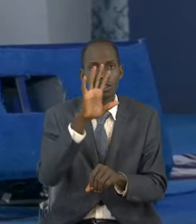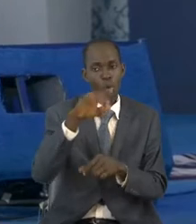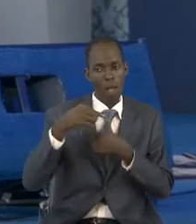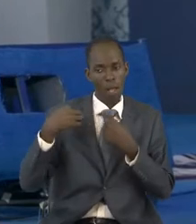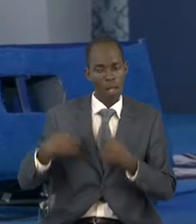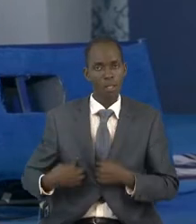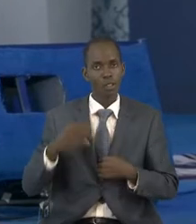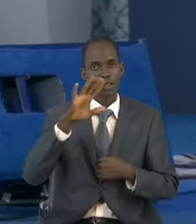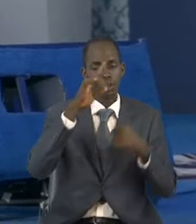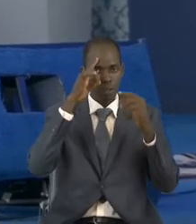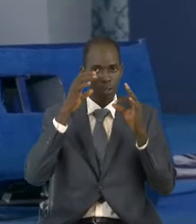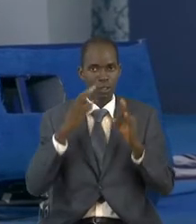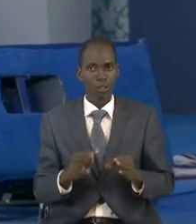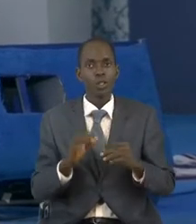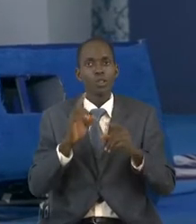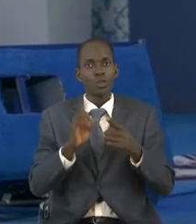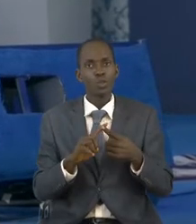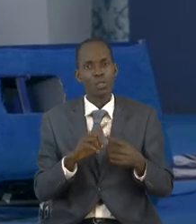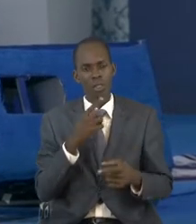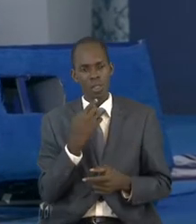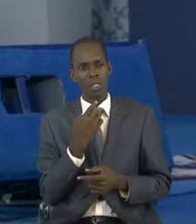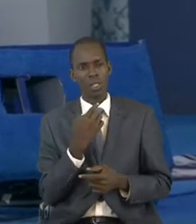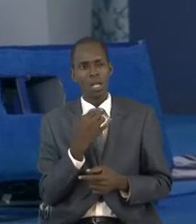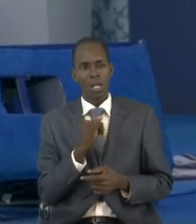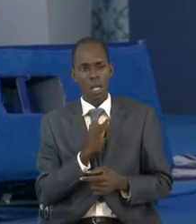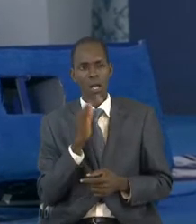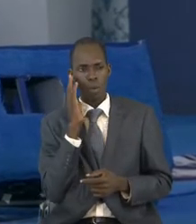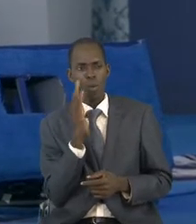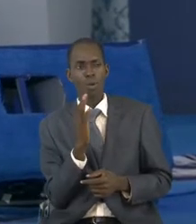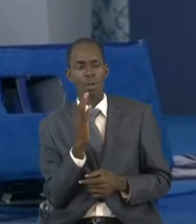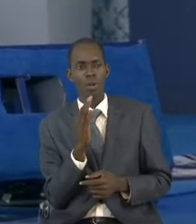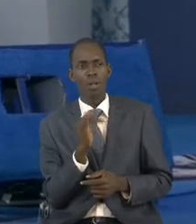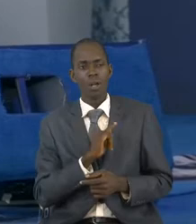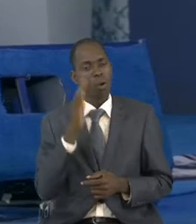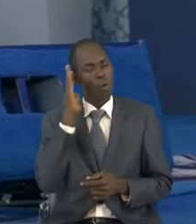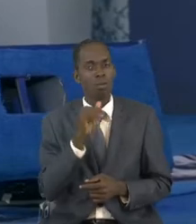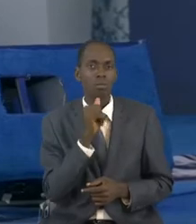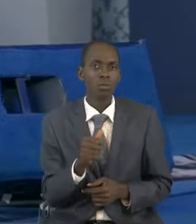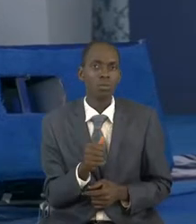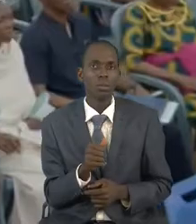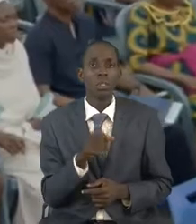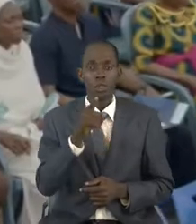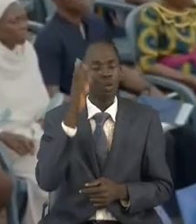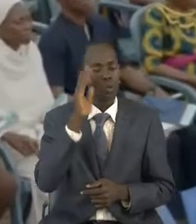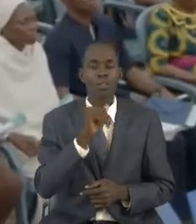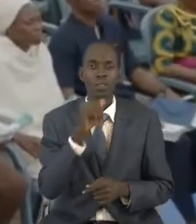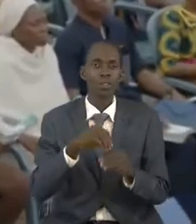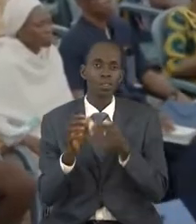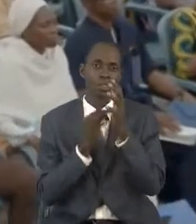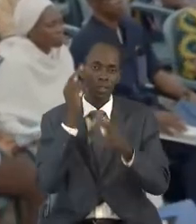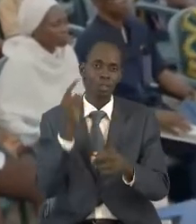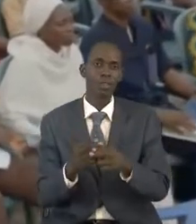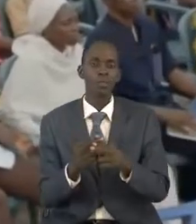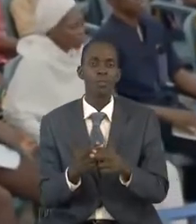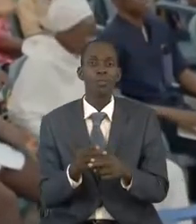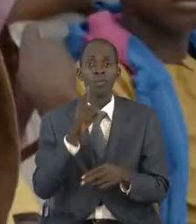decision to say, I will not. And you will not. I said you